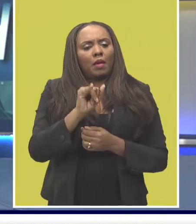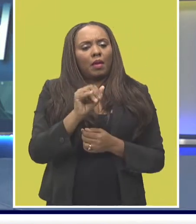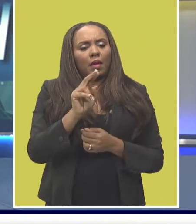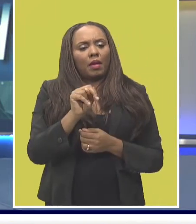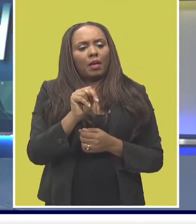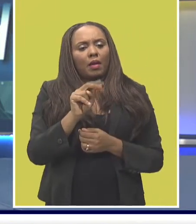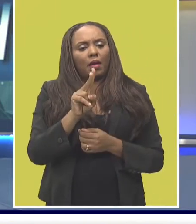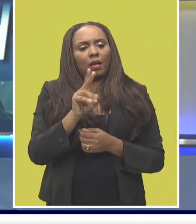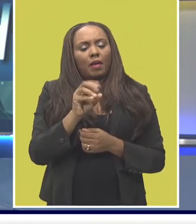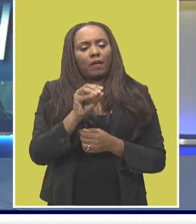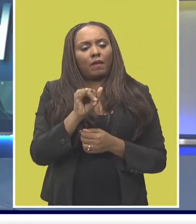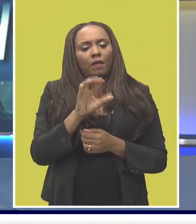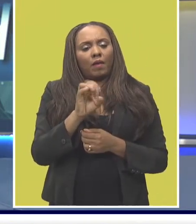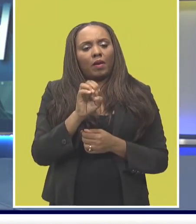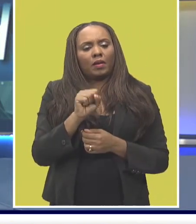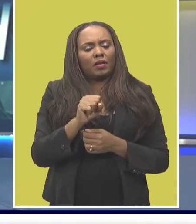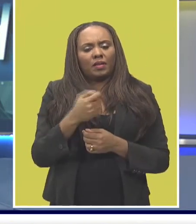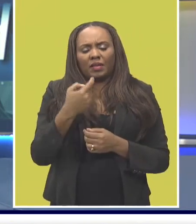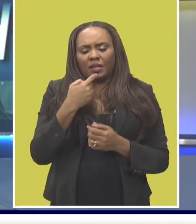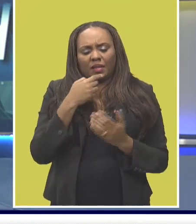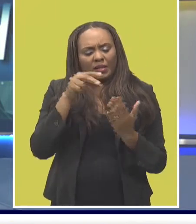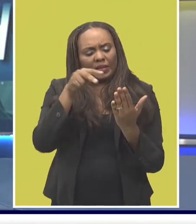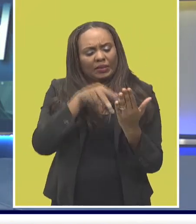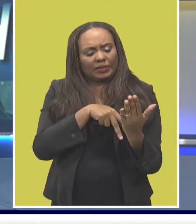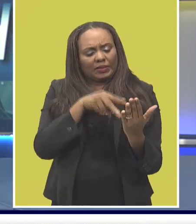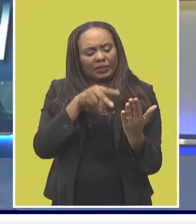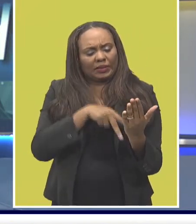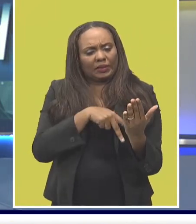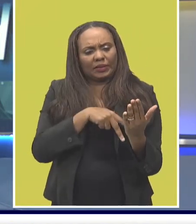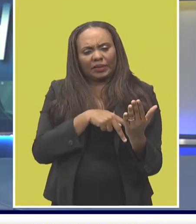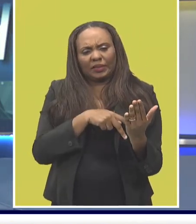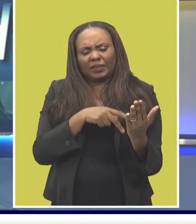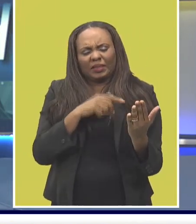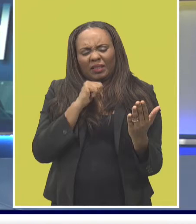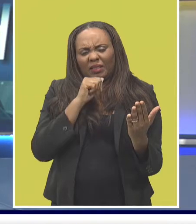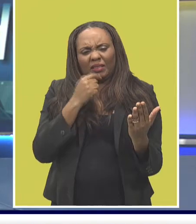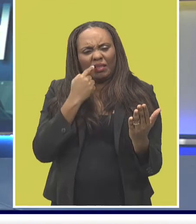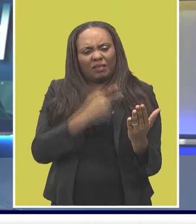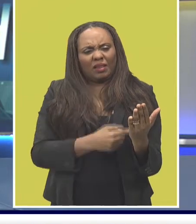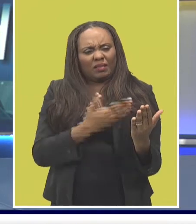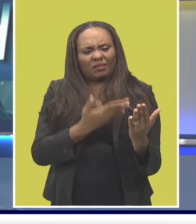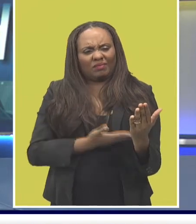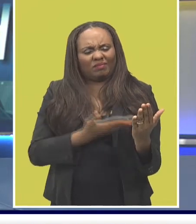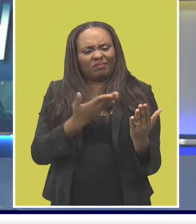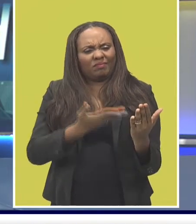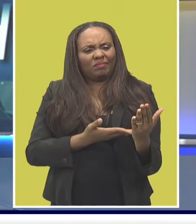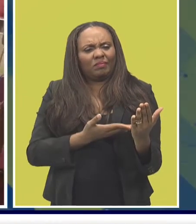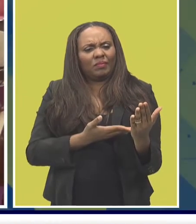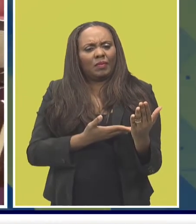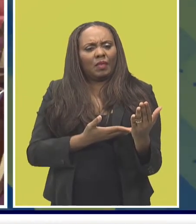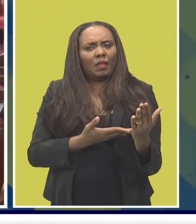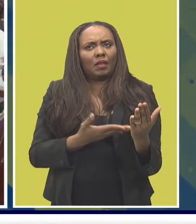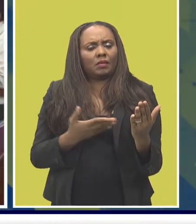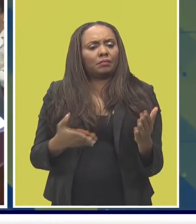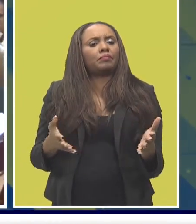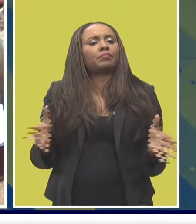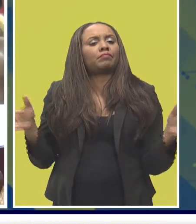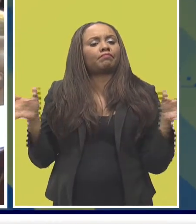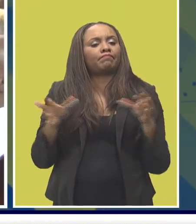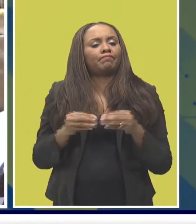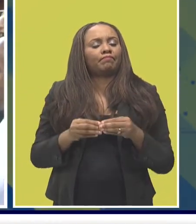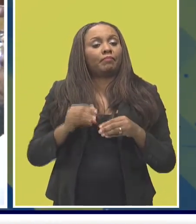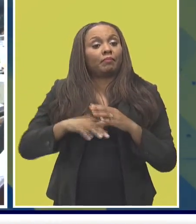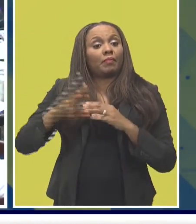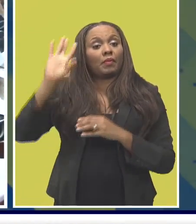TransTech Inc. The irregularities were highlighted in the Auditor General's report. Now, the session in the Senate, chaired by Opposition